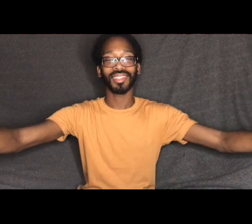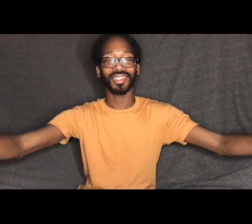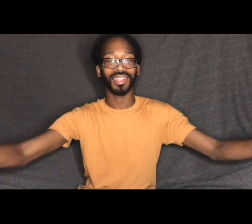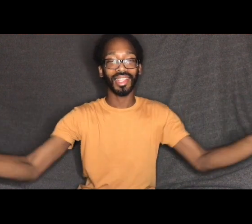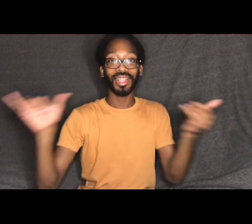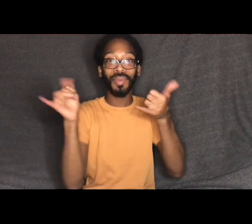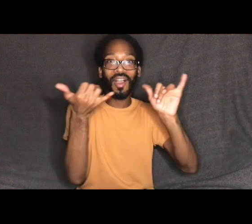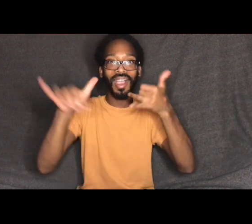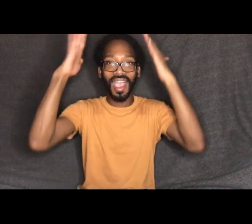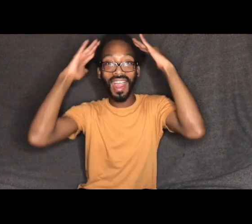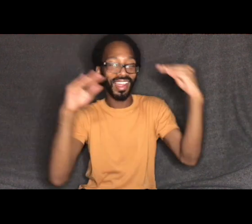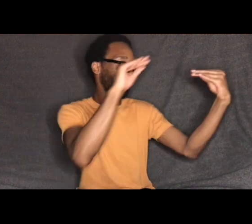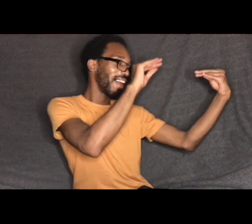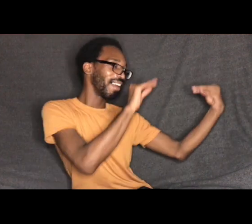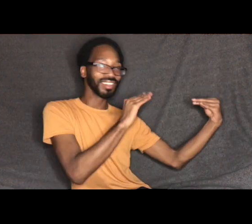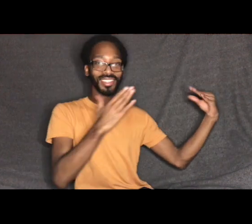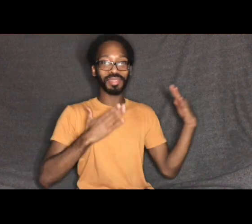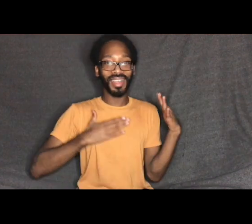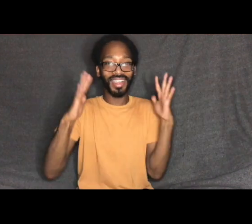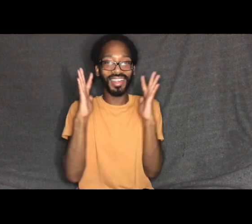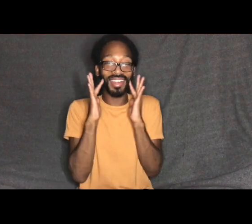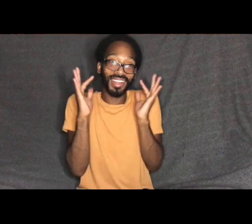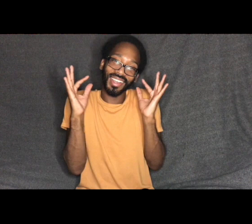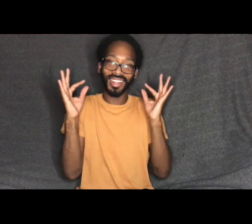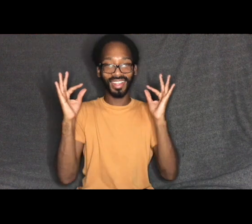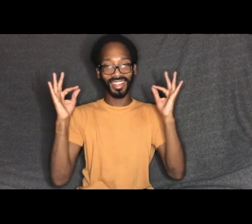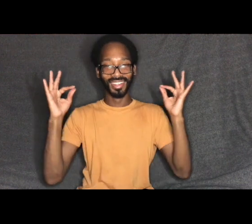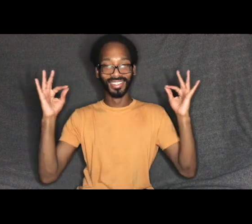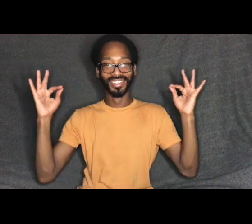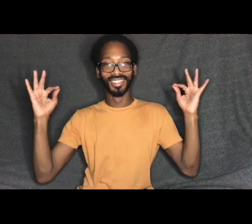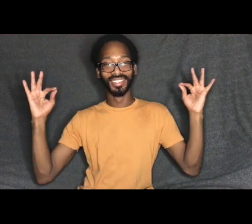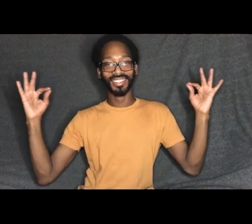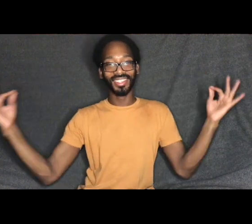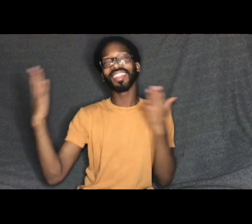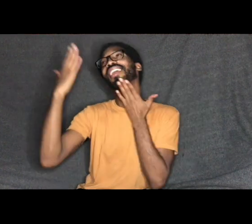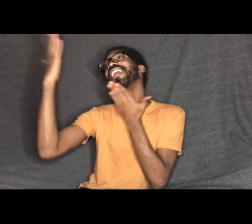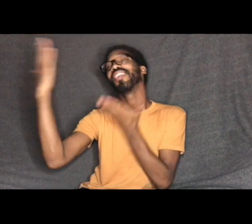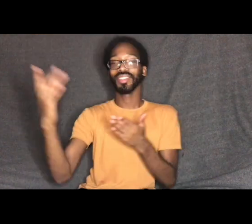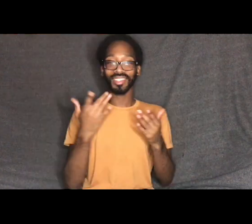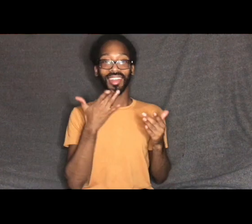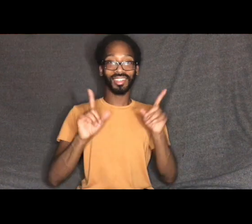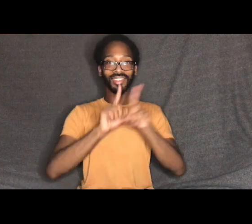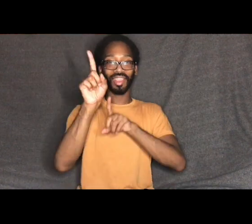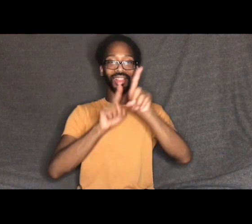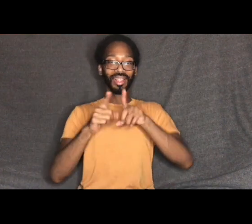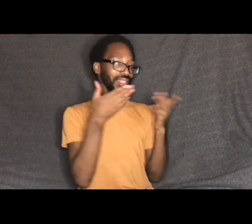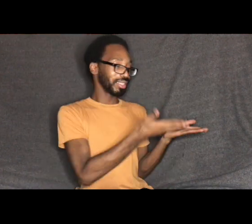a party hat on my cat and thank my lucky stars that he exists.